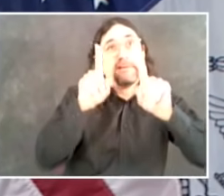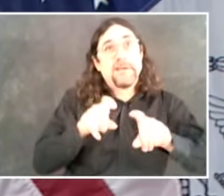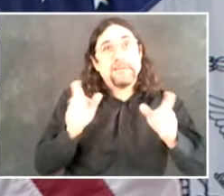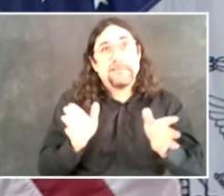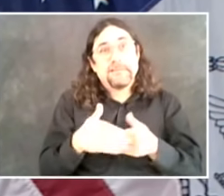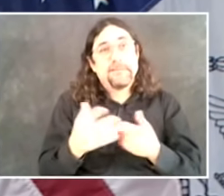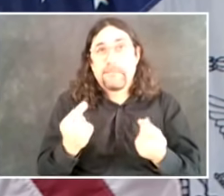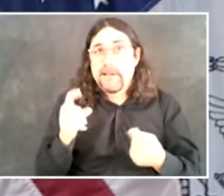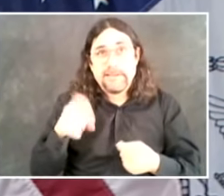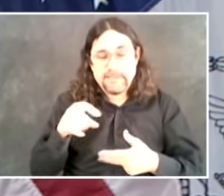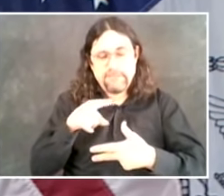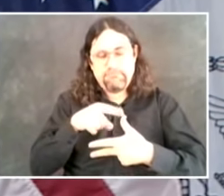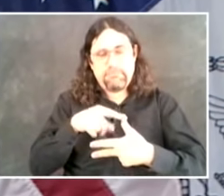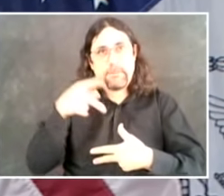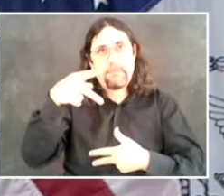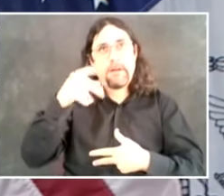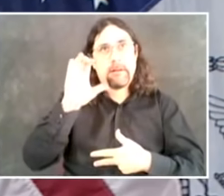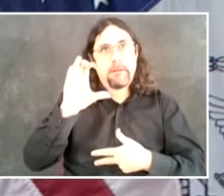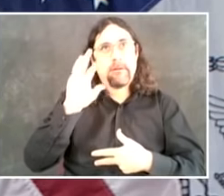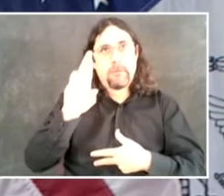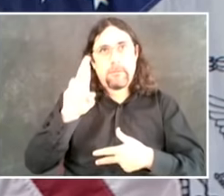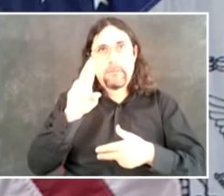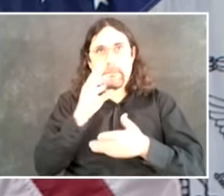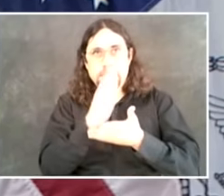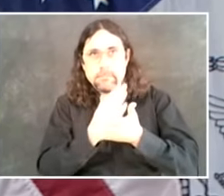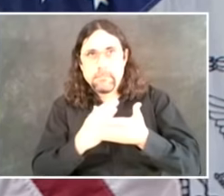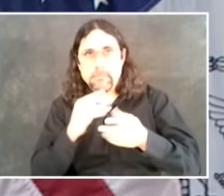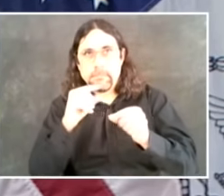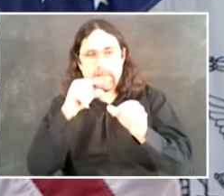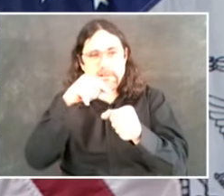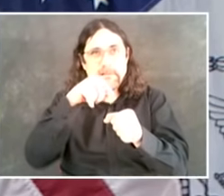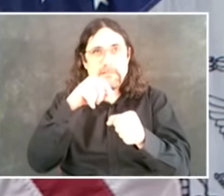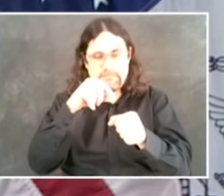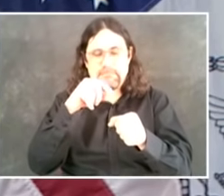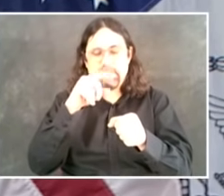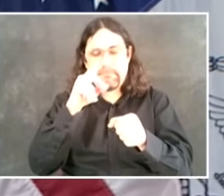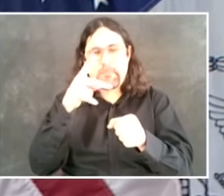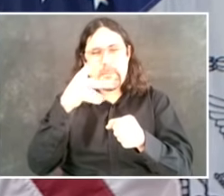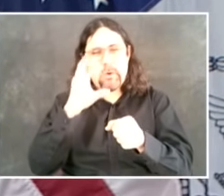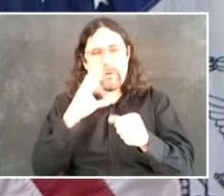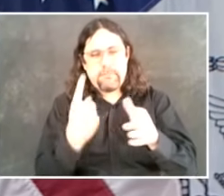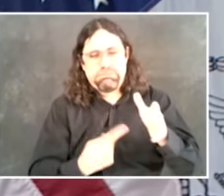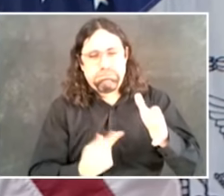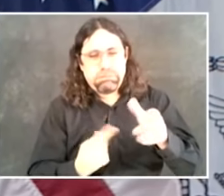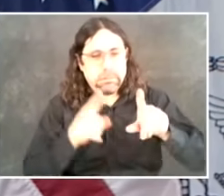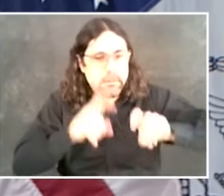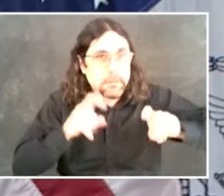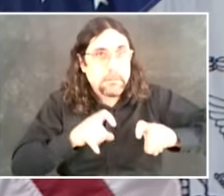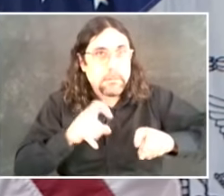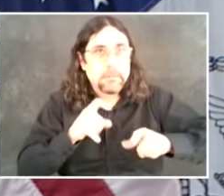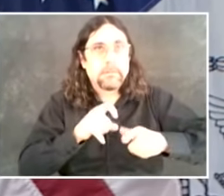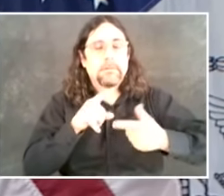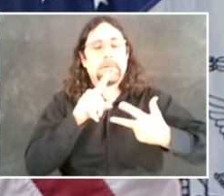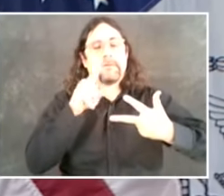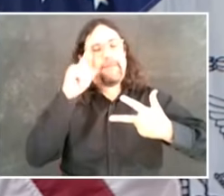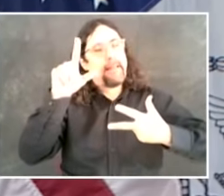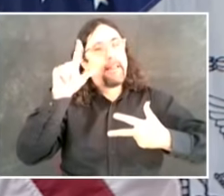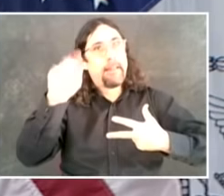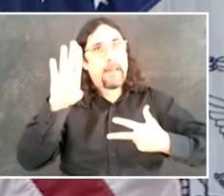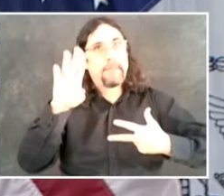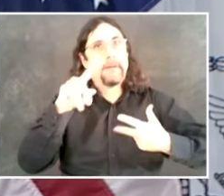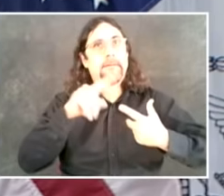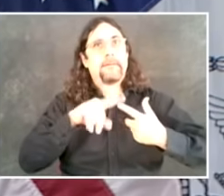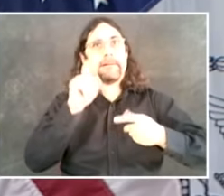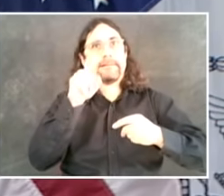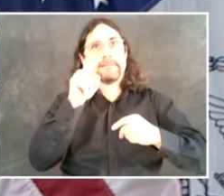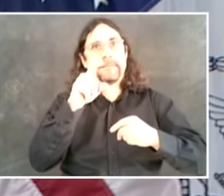actual sample. You need the transport medium, which is what keeps the sample in place on the way to the lab. And you need the screw top tubes to protect